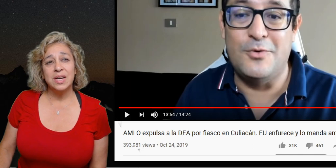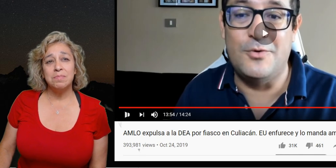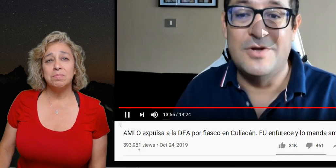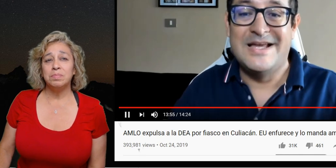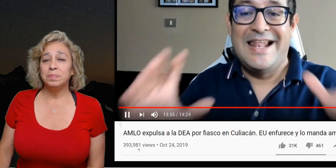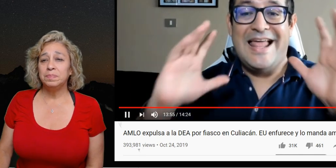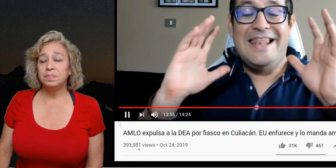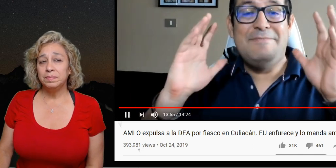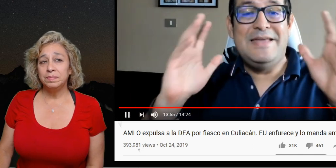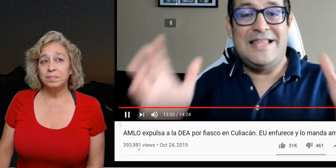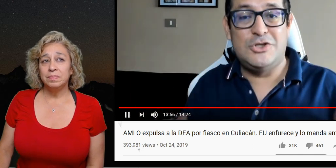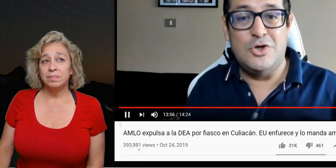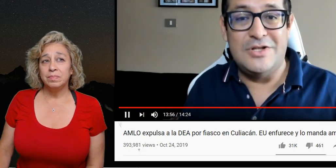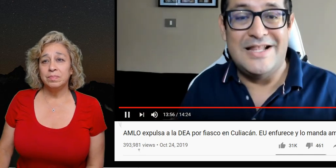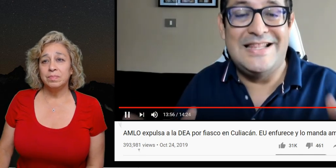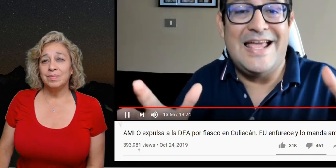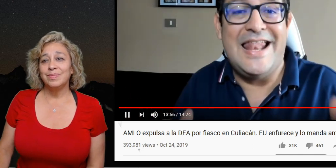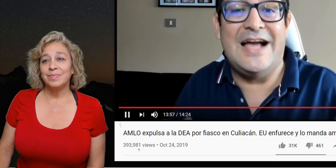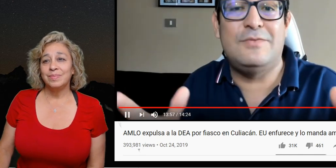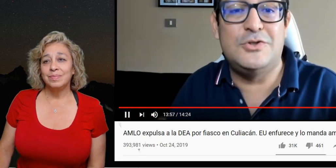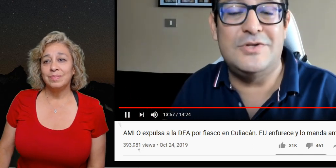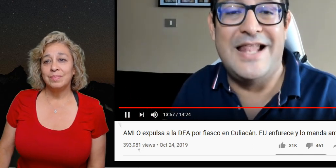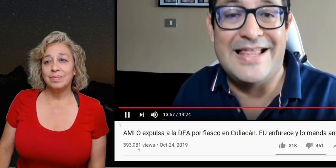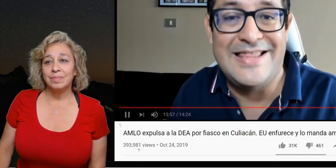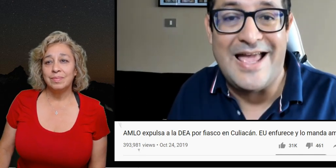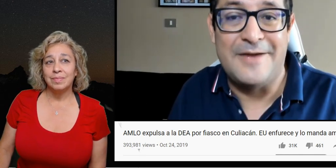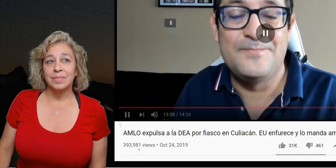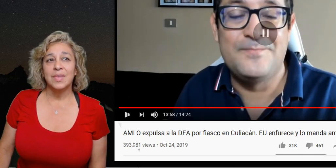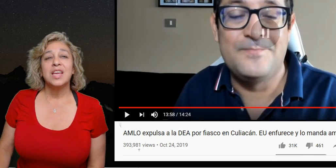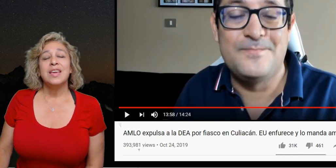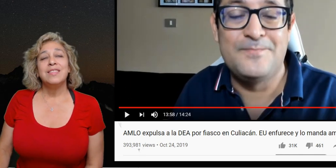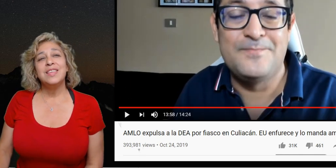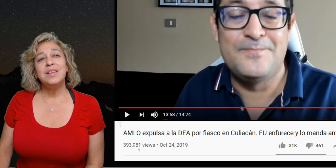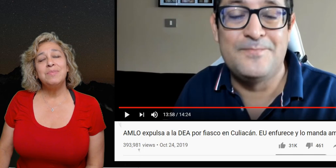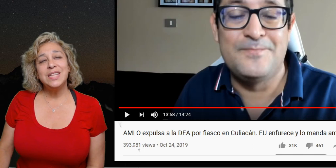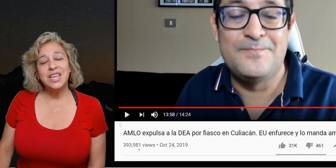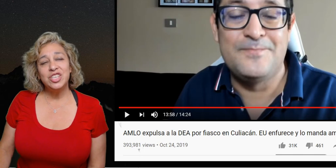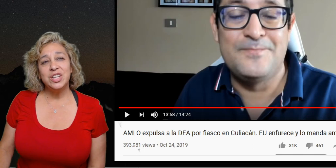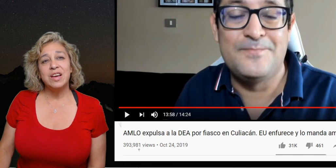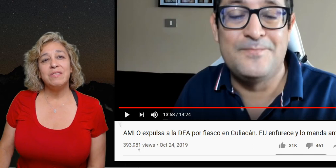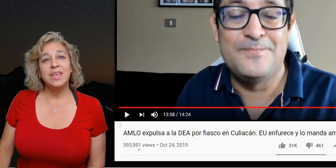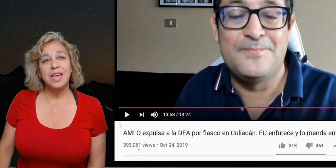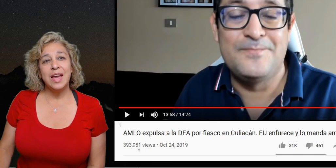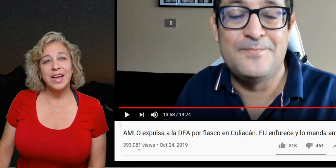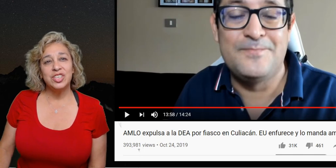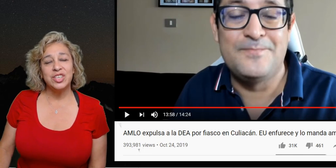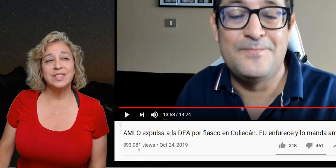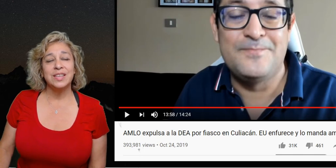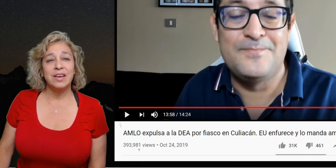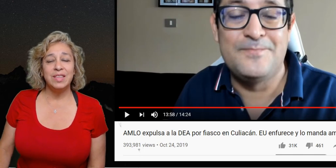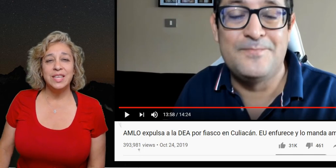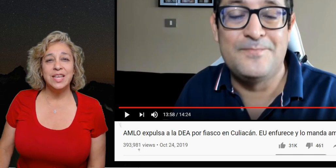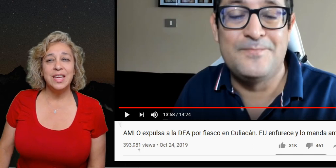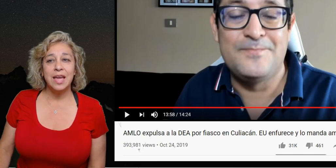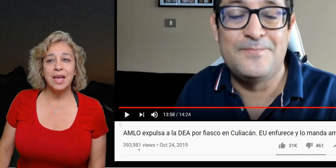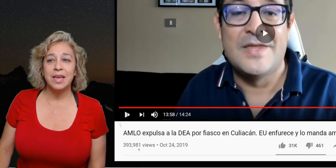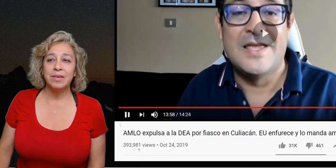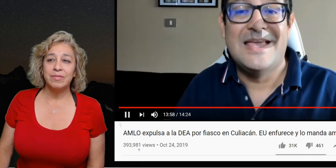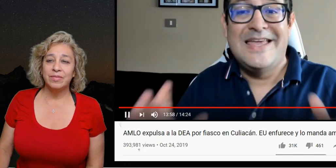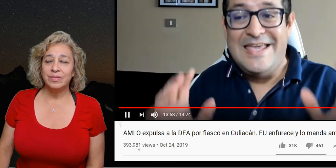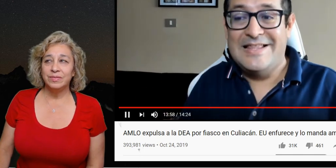long time. La limitación de la actuación de la DEA. The limitation of the actions of the